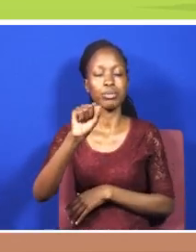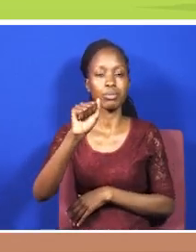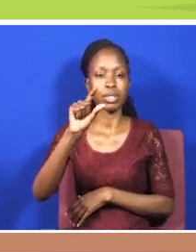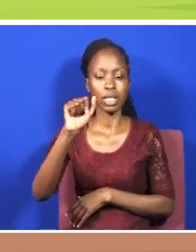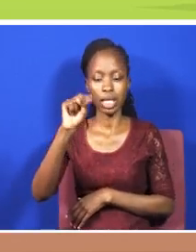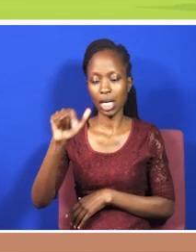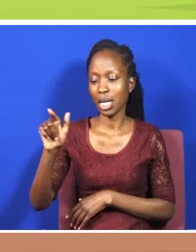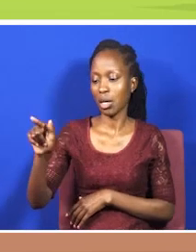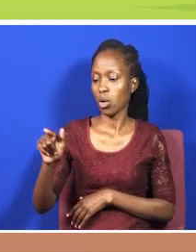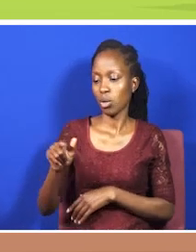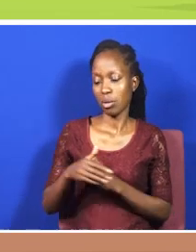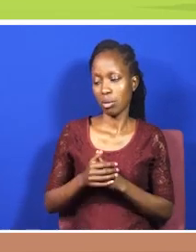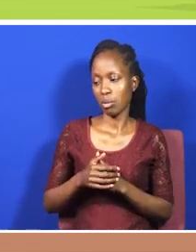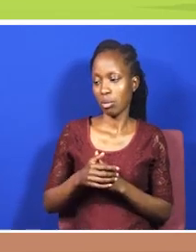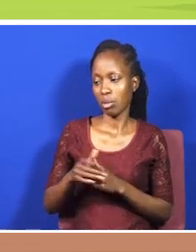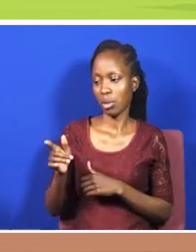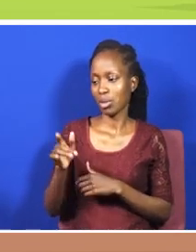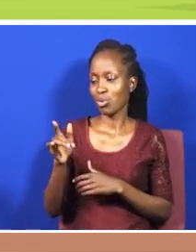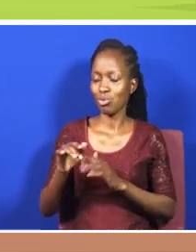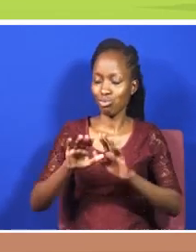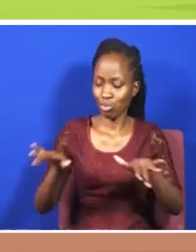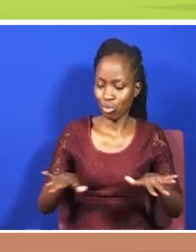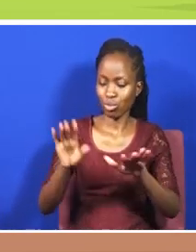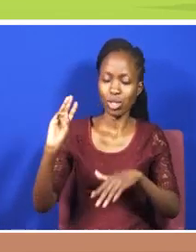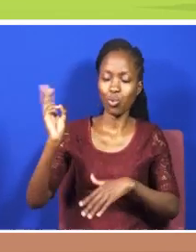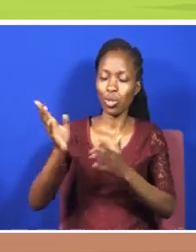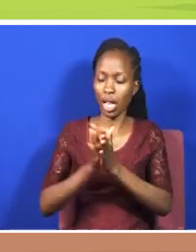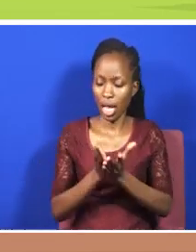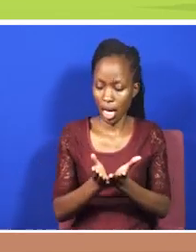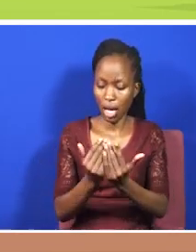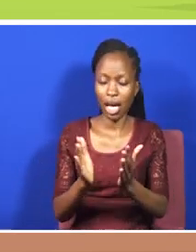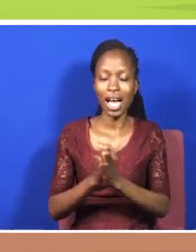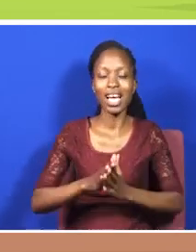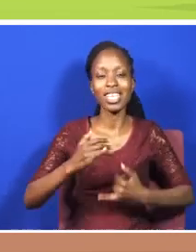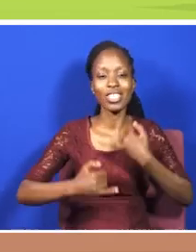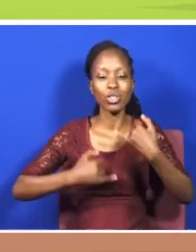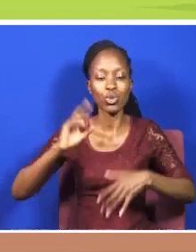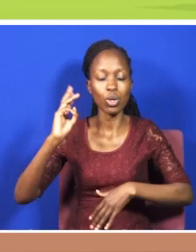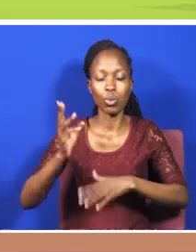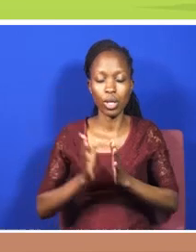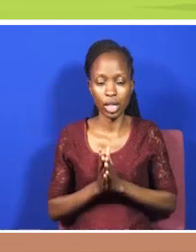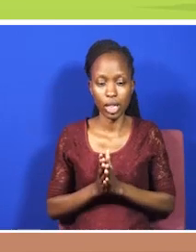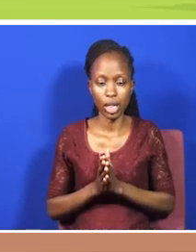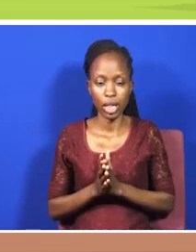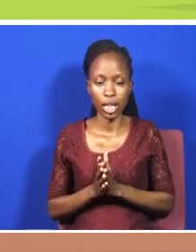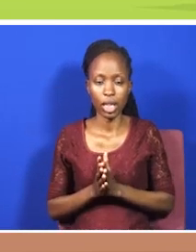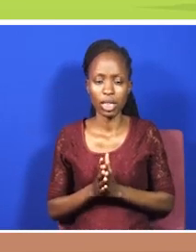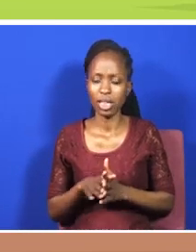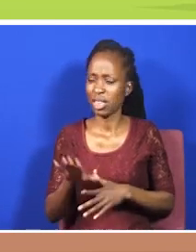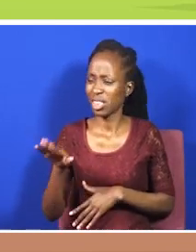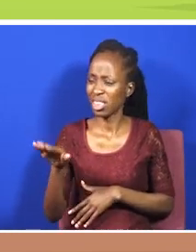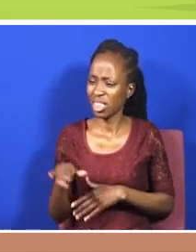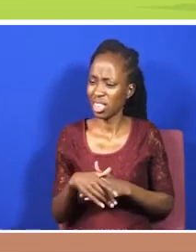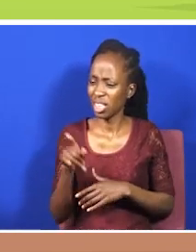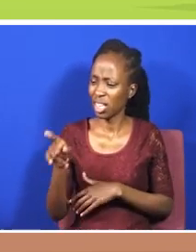in Sagana. Oh, lucky you. You get to swim and sail and